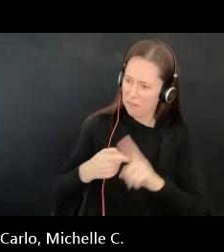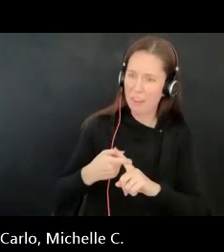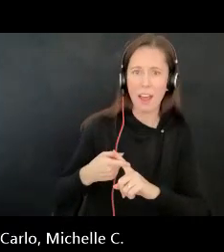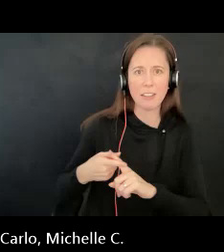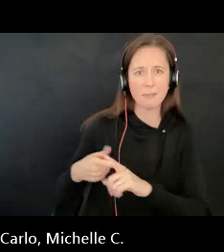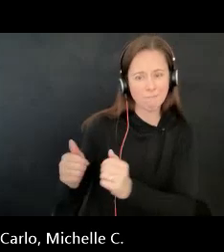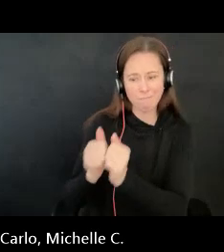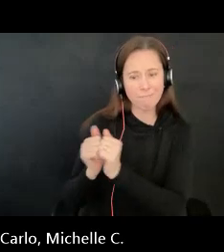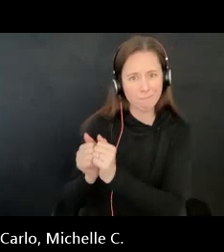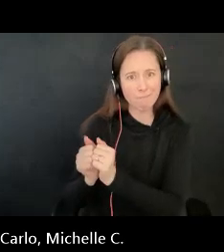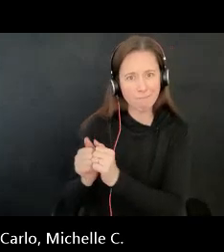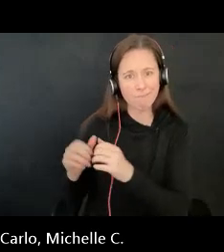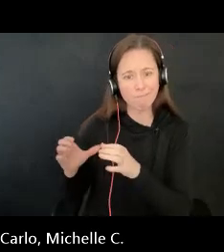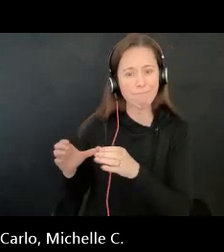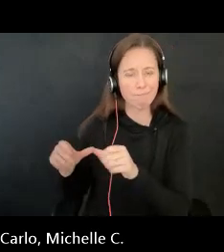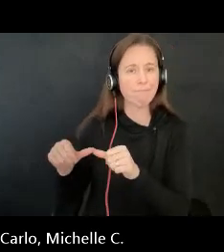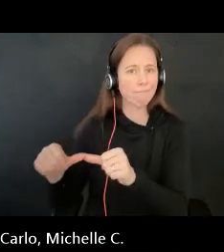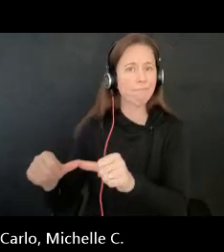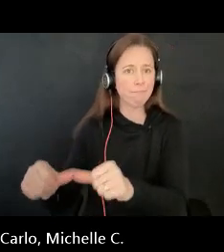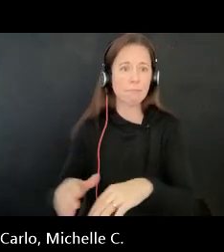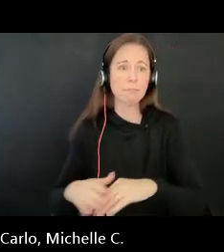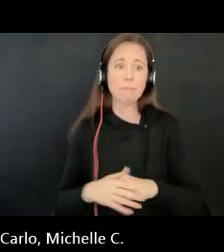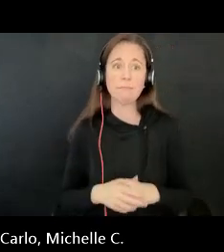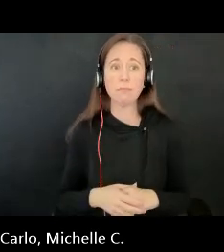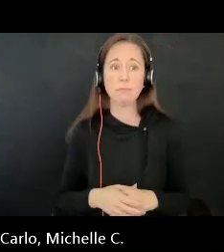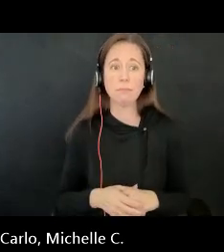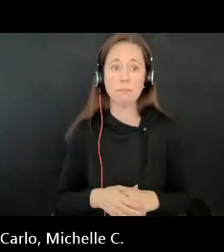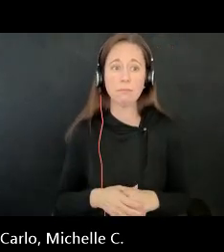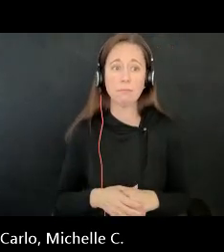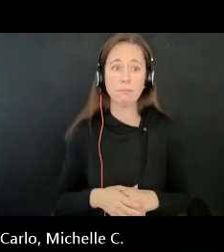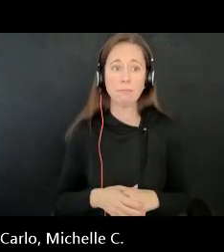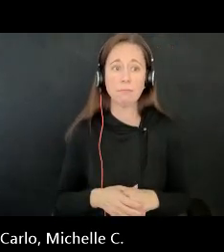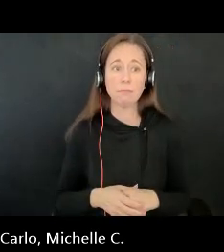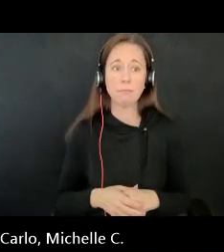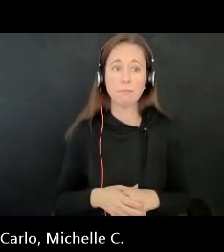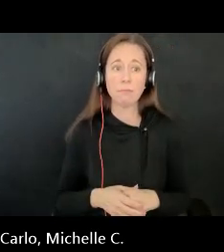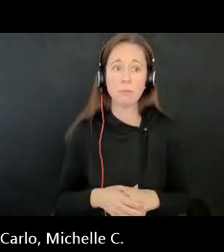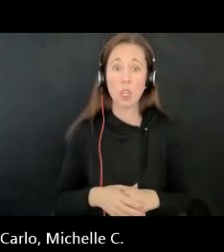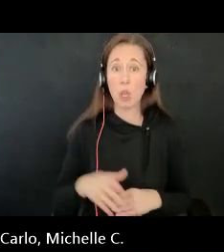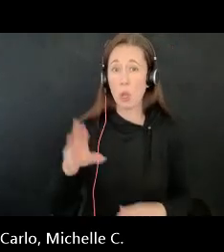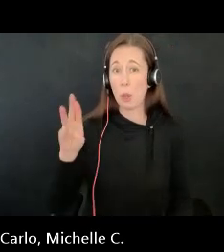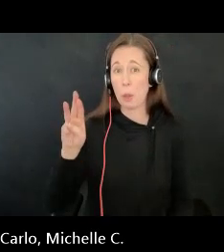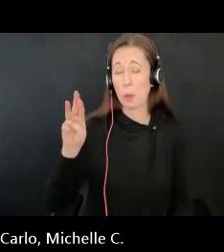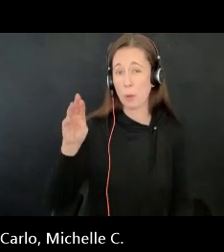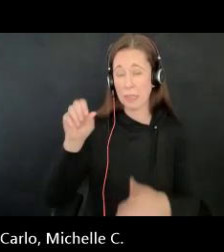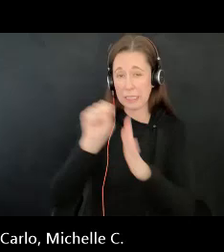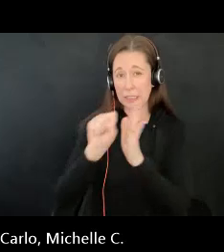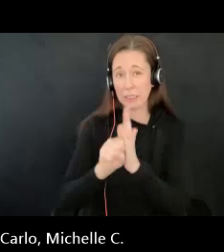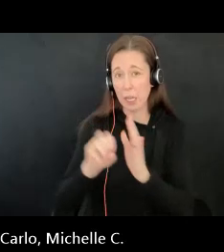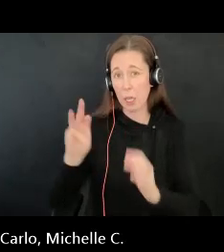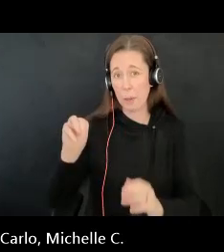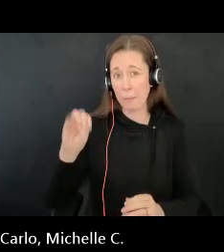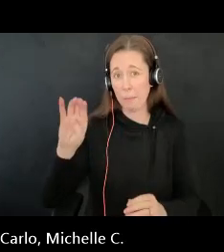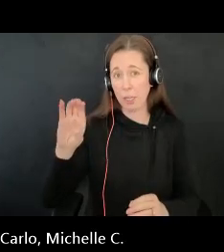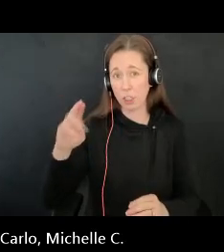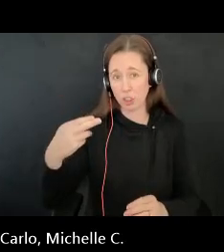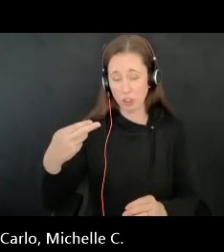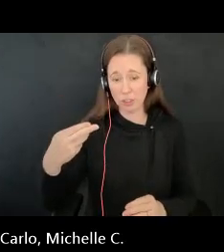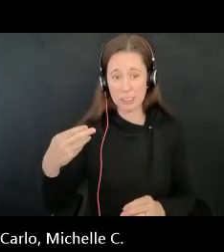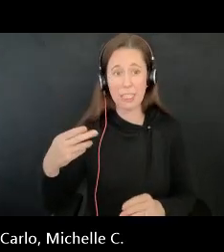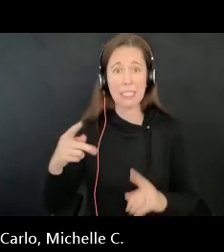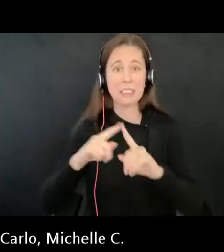While starting my career as a student, the Flint water crisis took place in Michigan. And during my time at UVA,